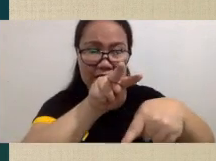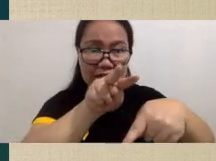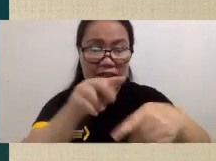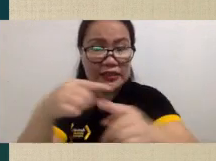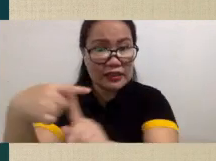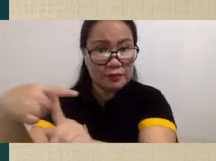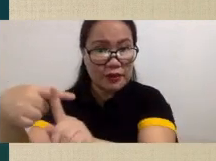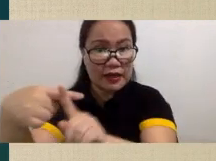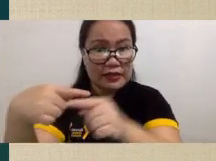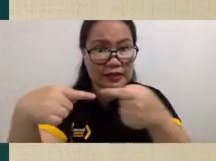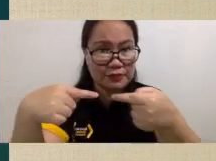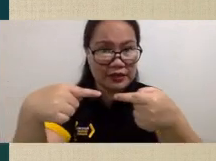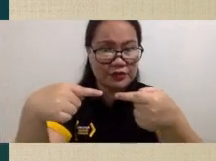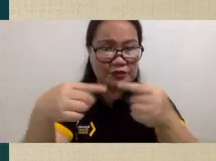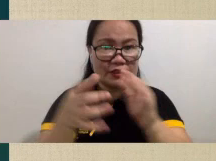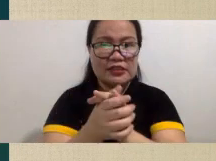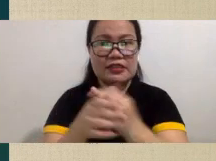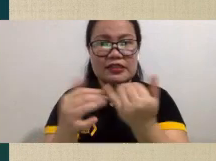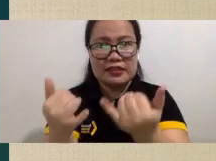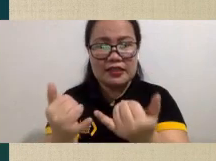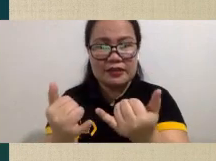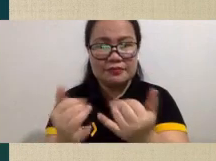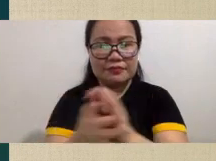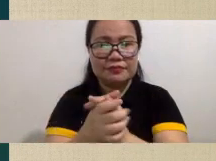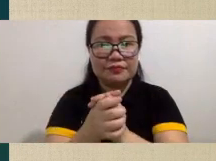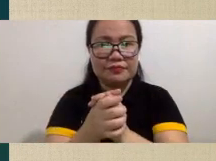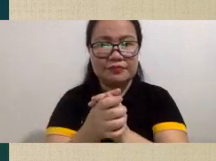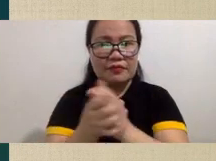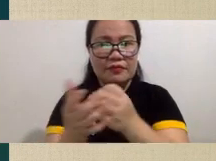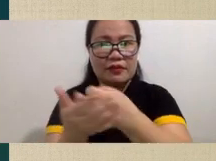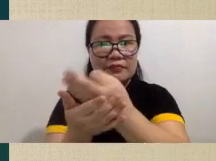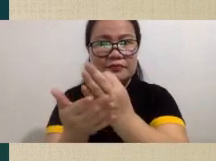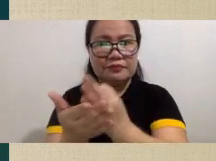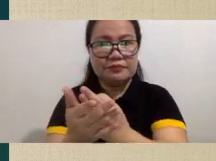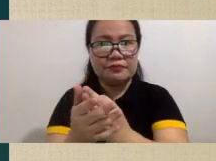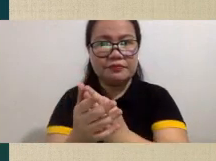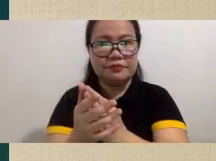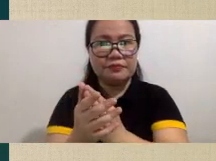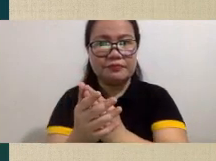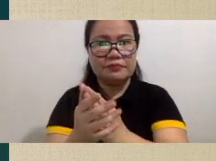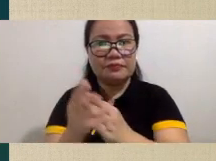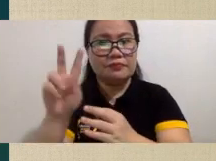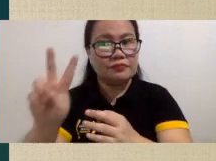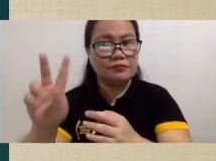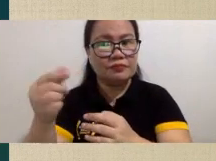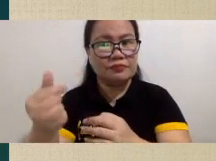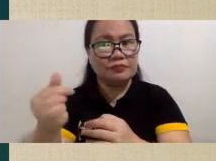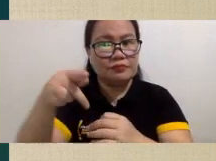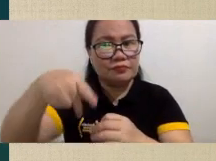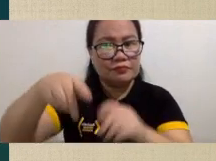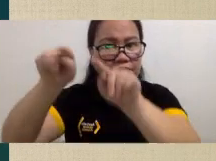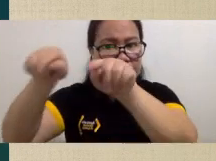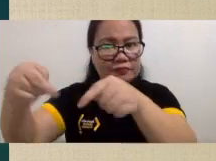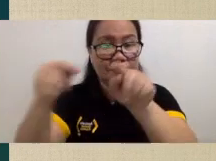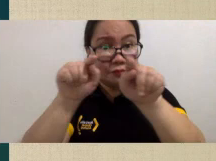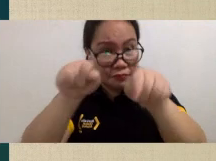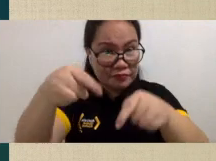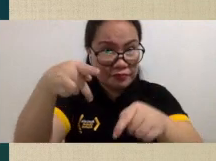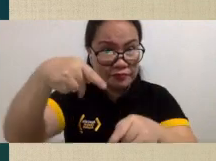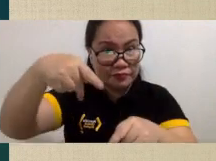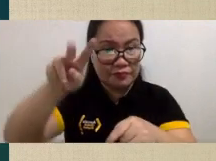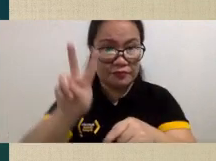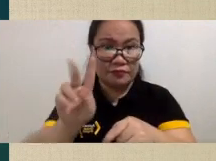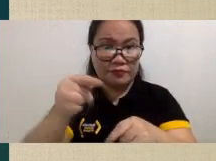will become p raised to 4. So this is now our factored form. 2 plus p times 2 minus